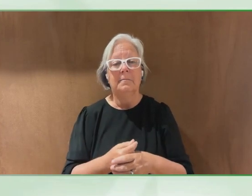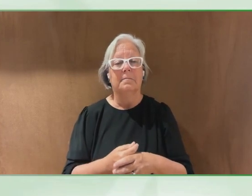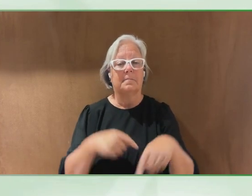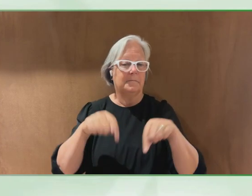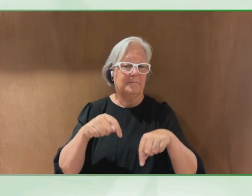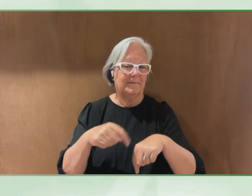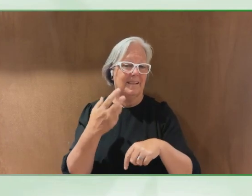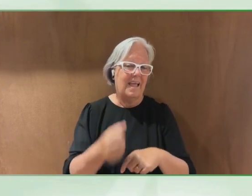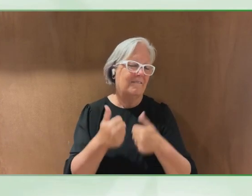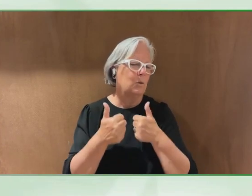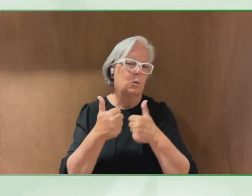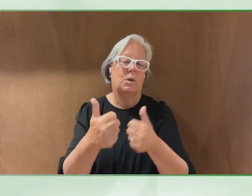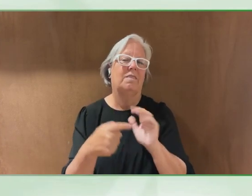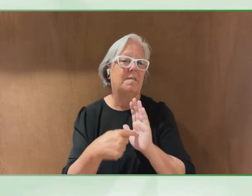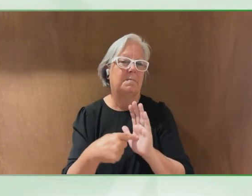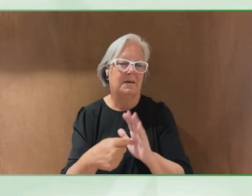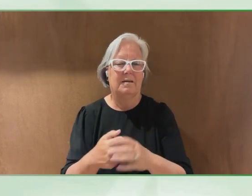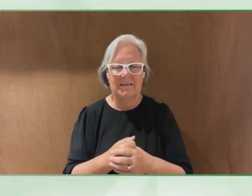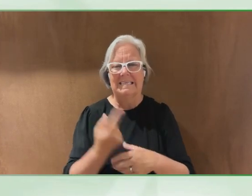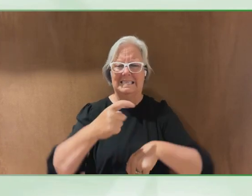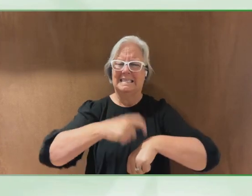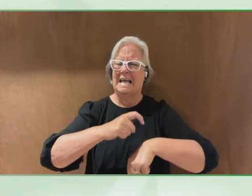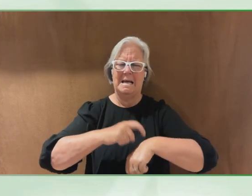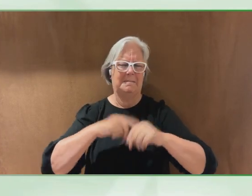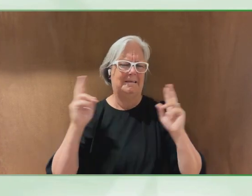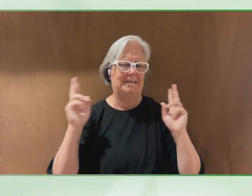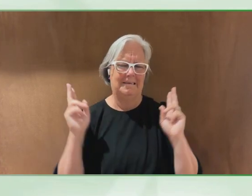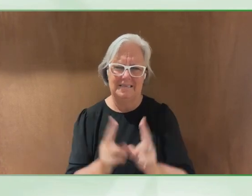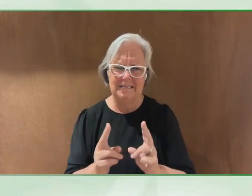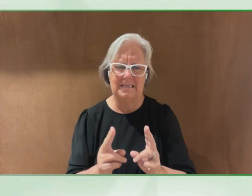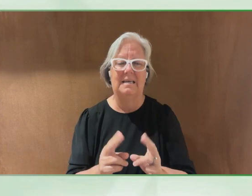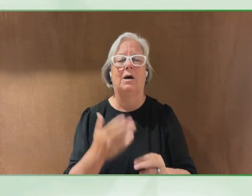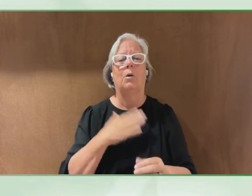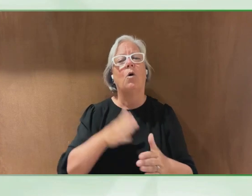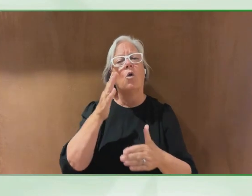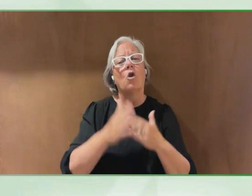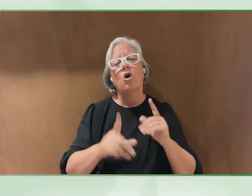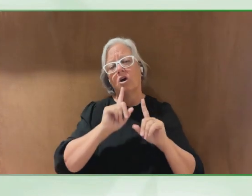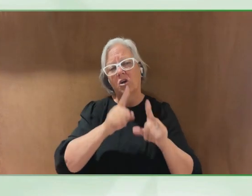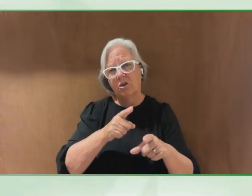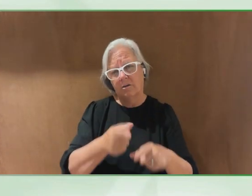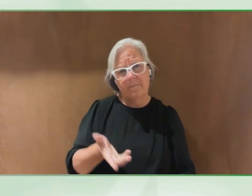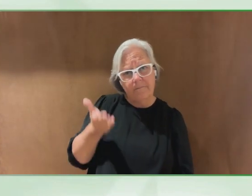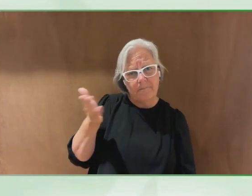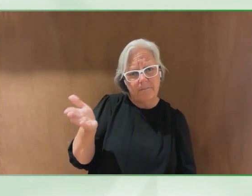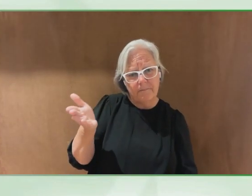have so little time. I just want a final remark from Zhitao, because